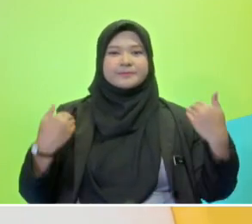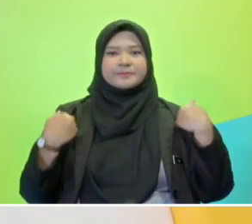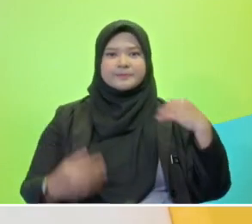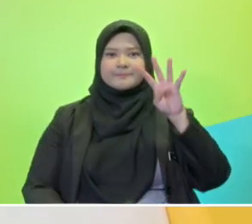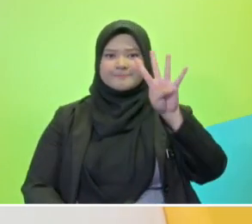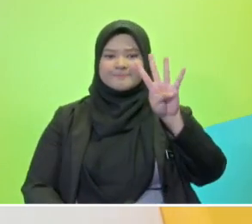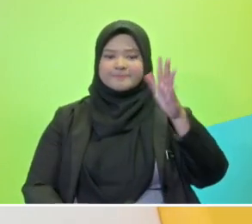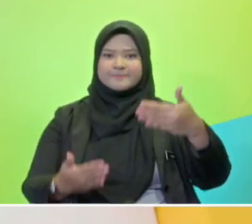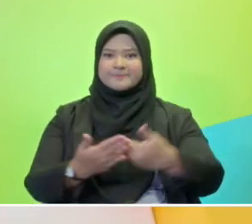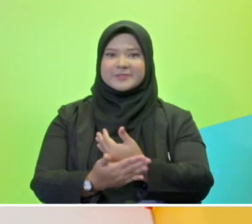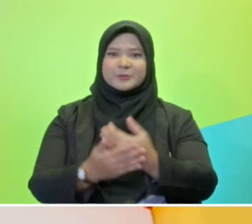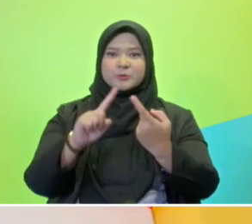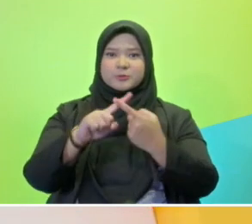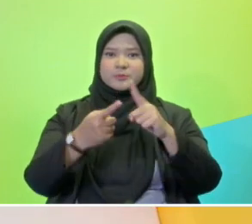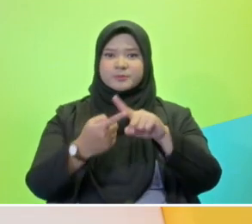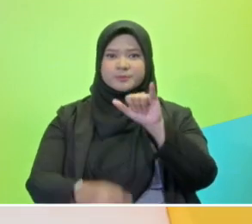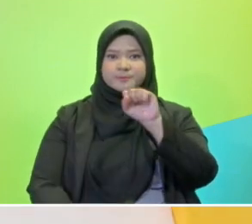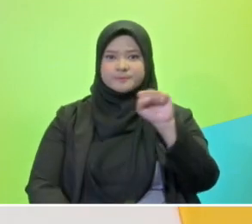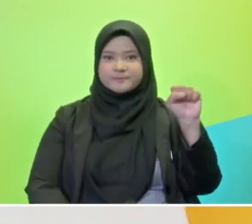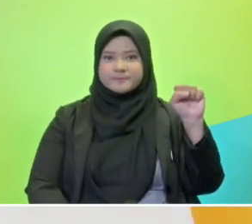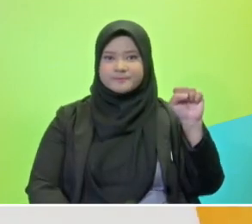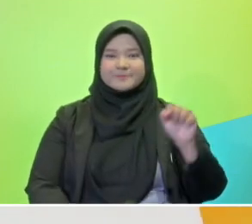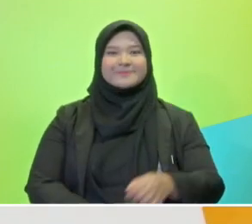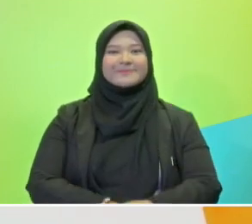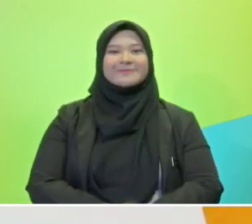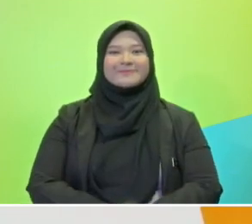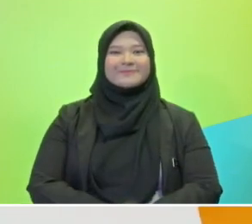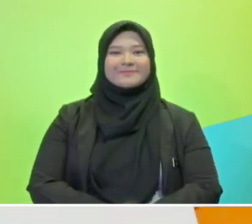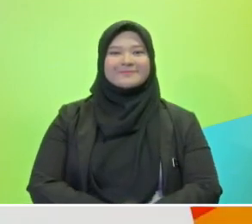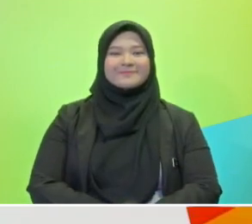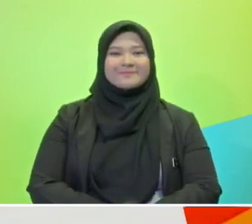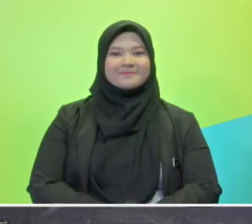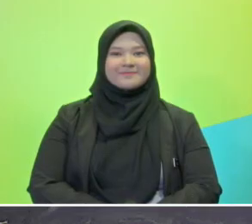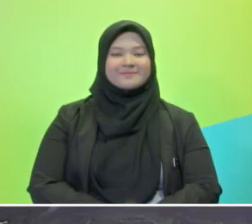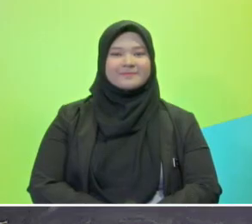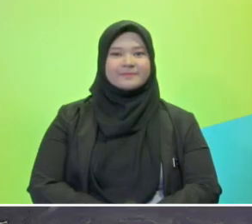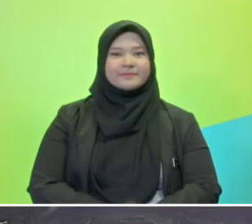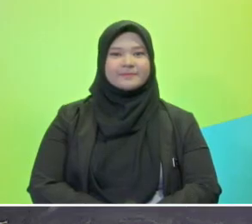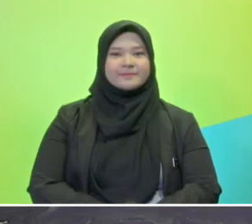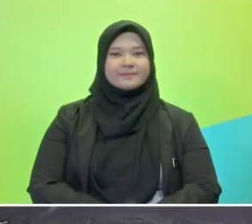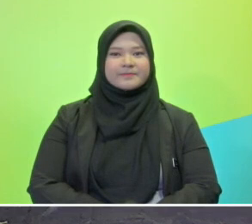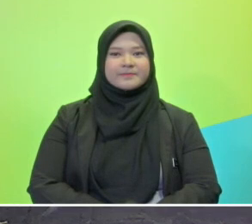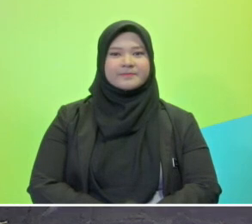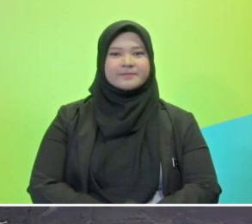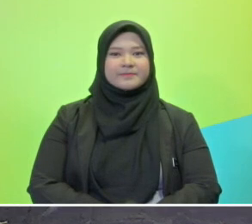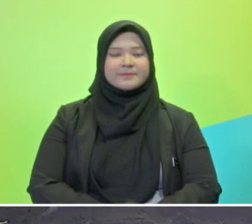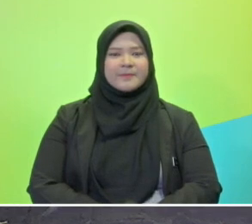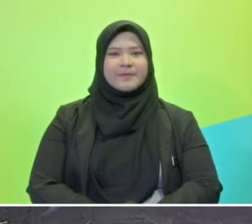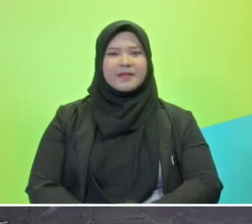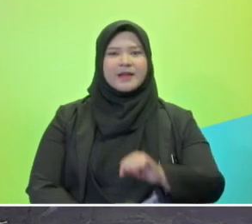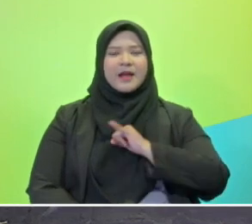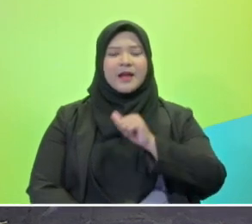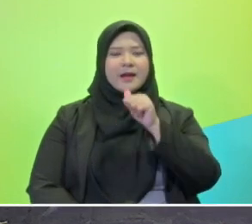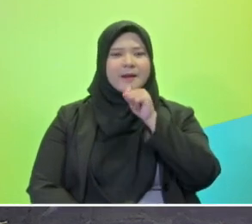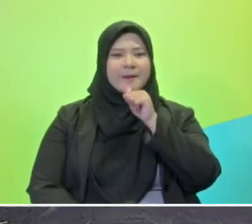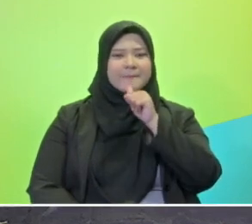Pinang, Kedah and also Perak. Northern region. Northern region. Okay, teacher. I'm so interested to know what are we